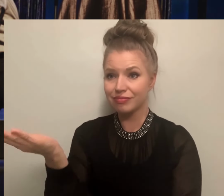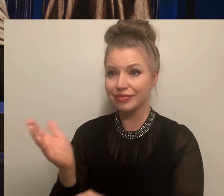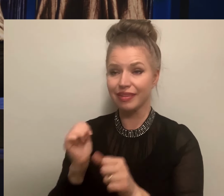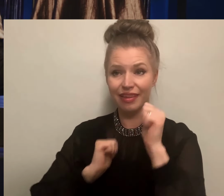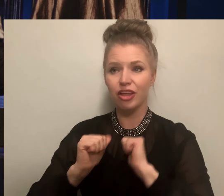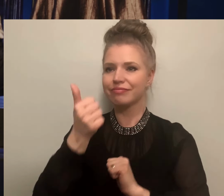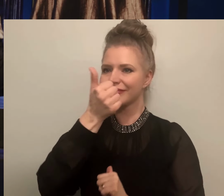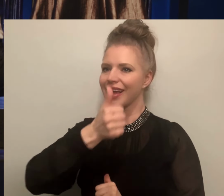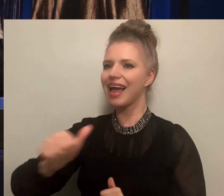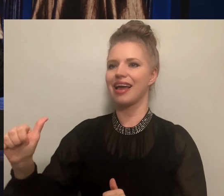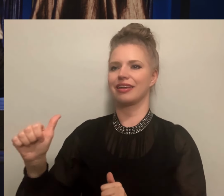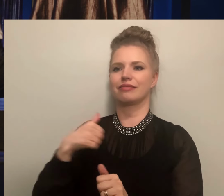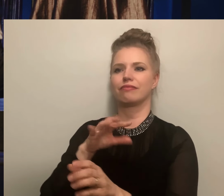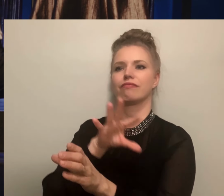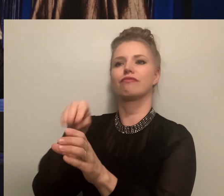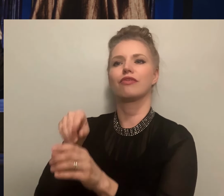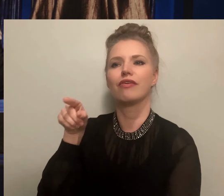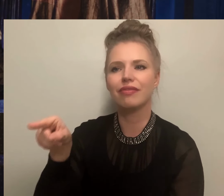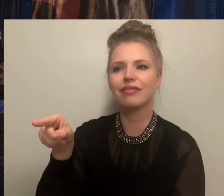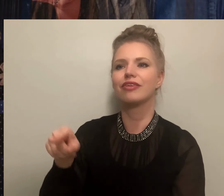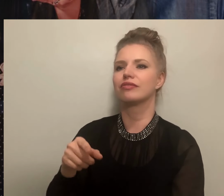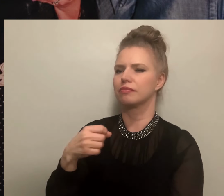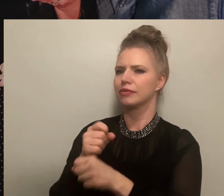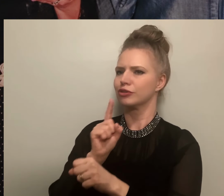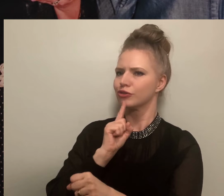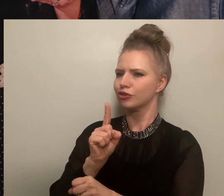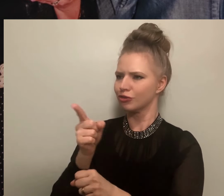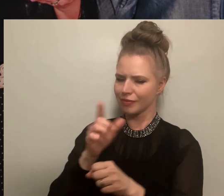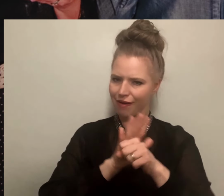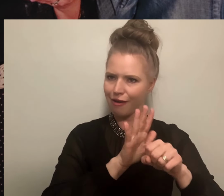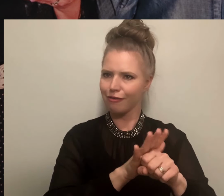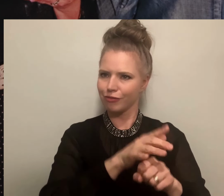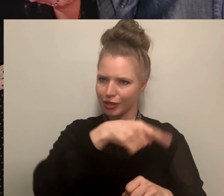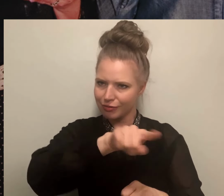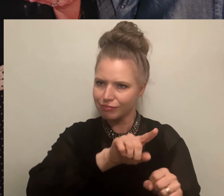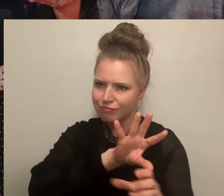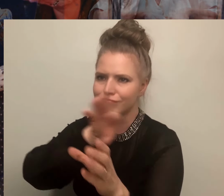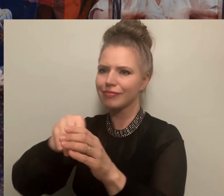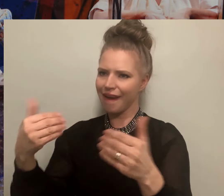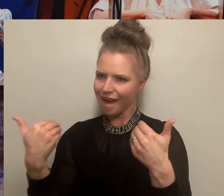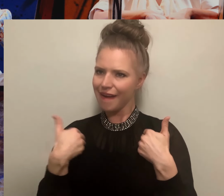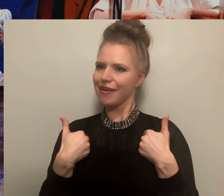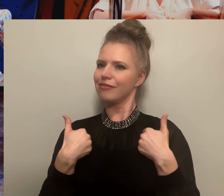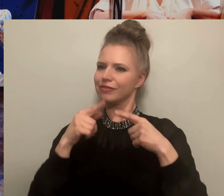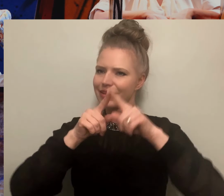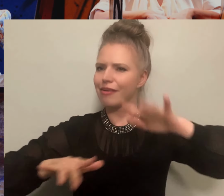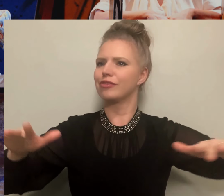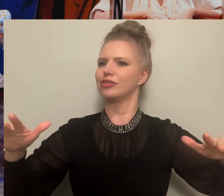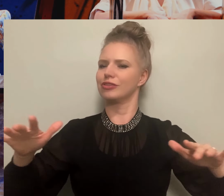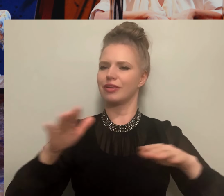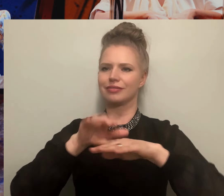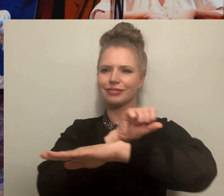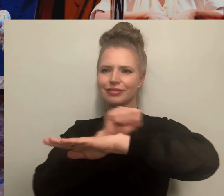any shows that I'm working on, any shows that I'm a part of, that I'm advocating for them to reflect as many people on stage as